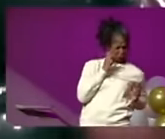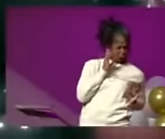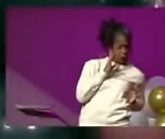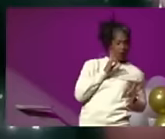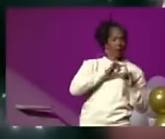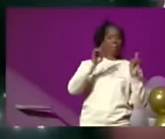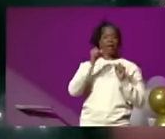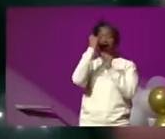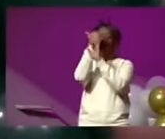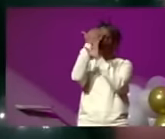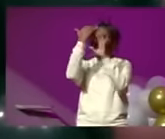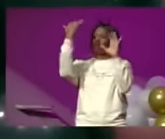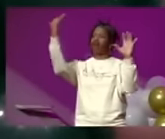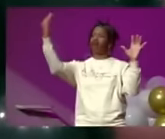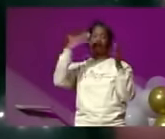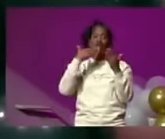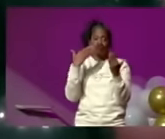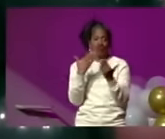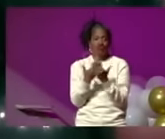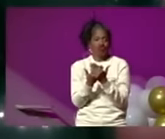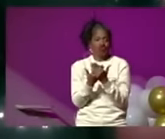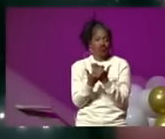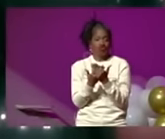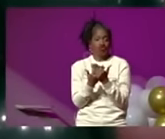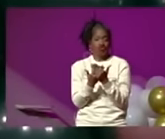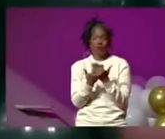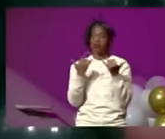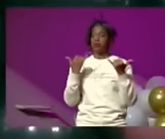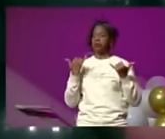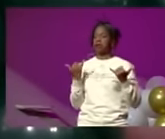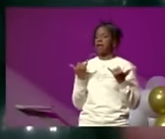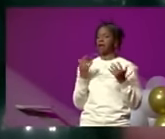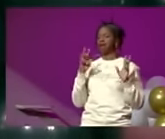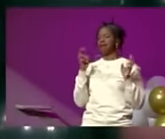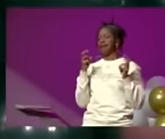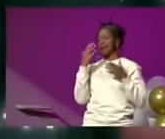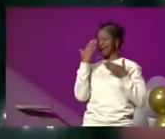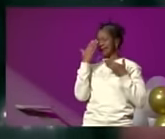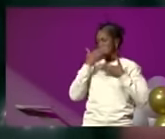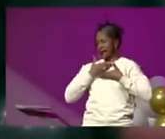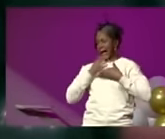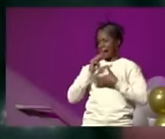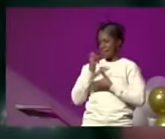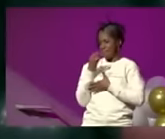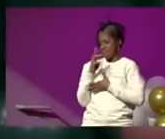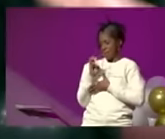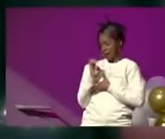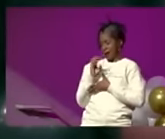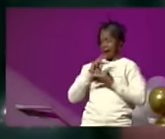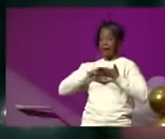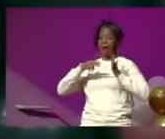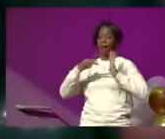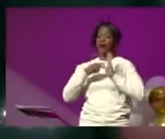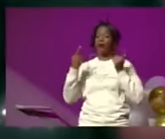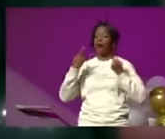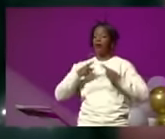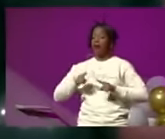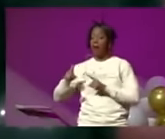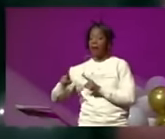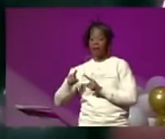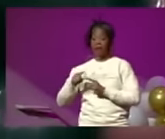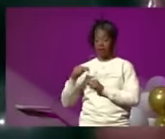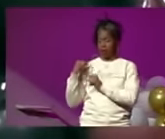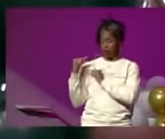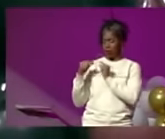Here's the nightmare. The nightmare is that a generation is killed. Right.